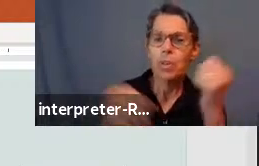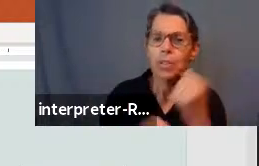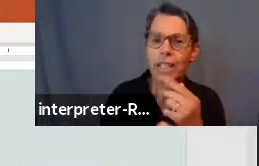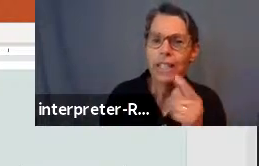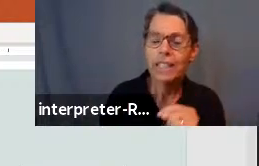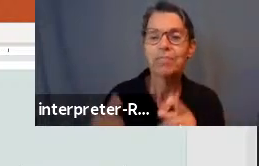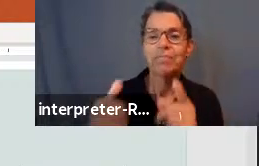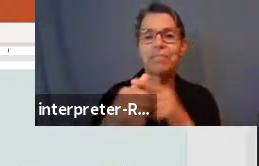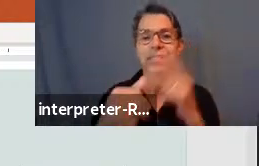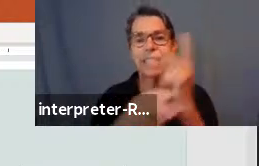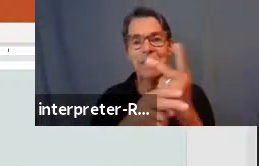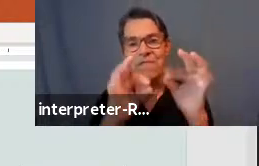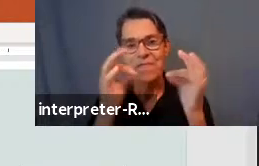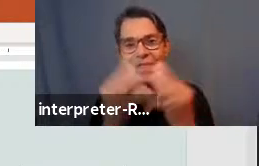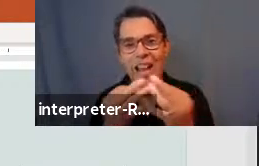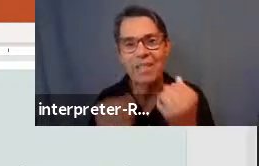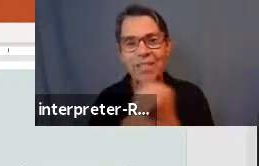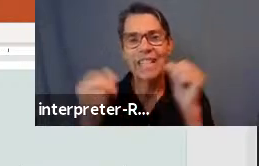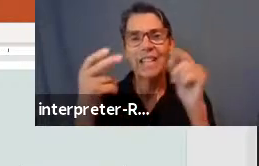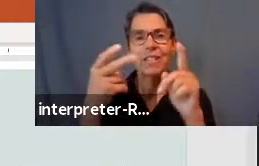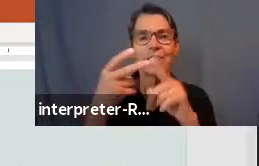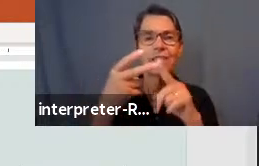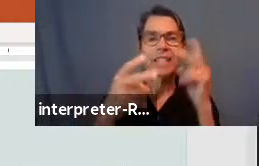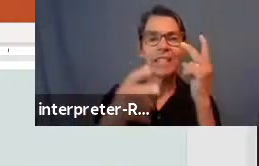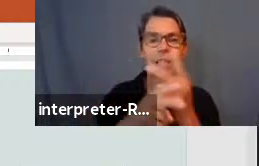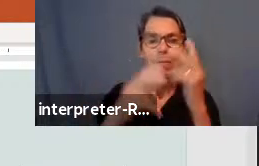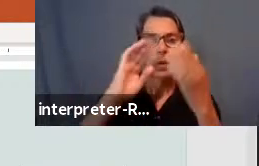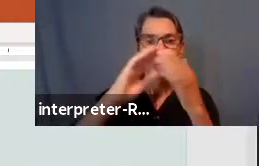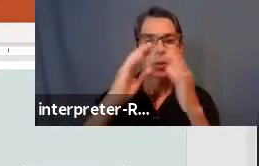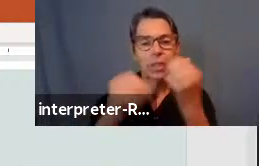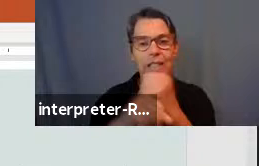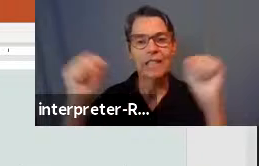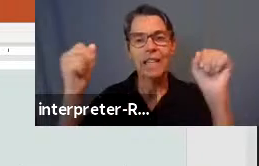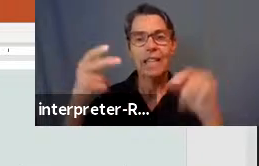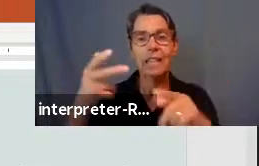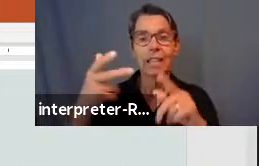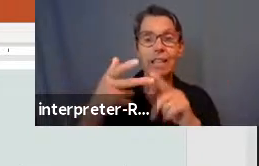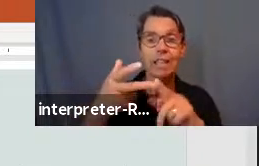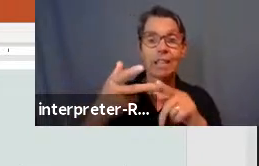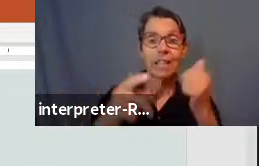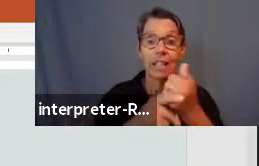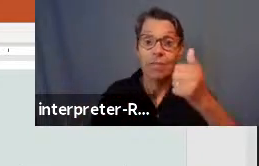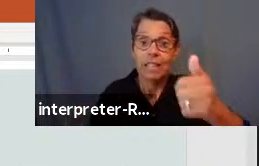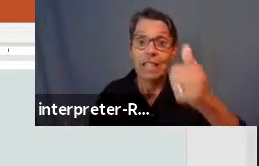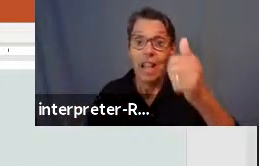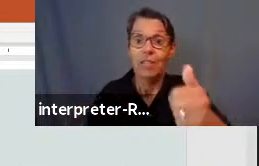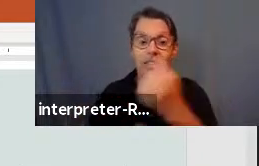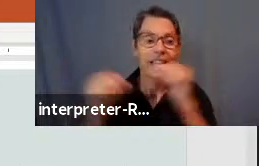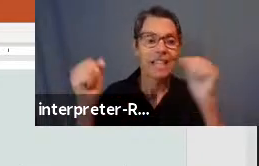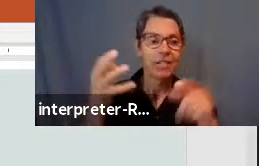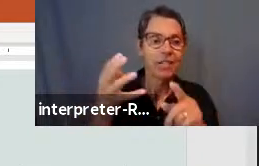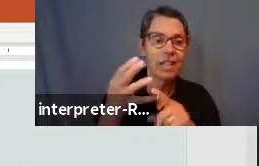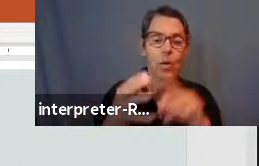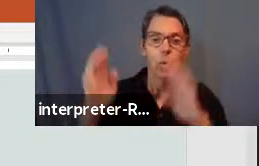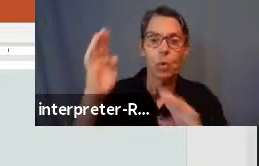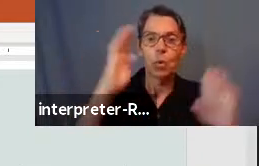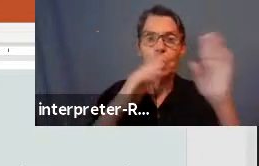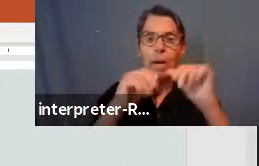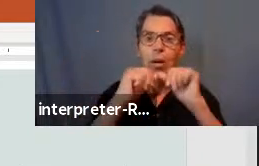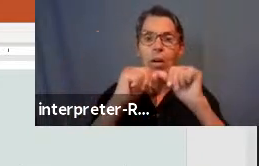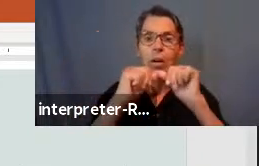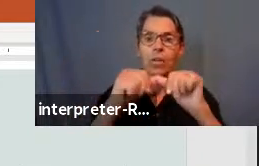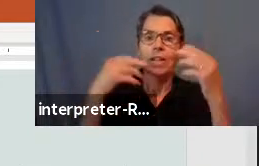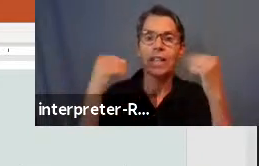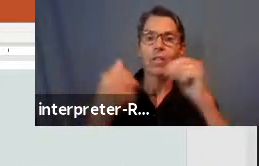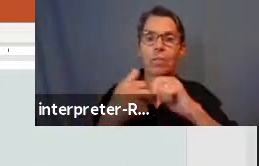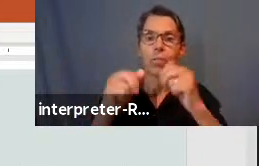community safe, keeping themselves safe, and then, worried about chronic health problems. So we could use those as actual